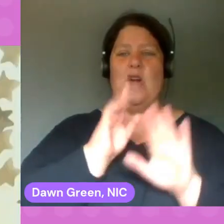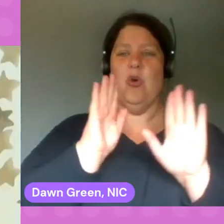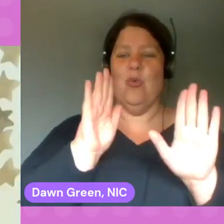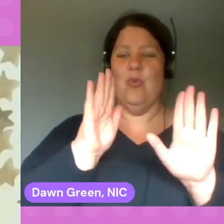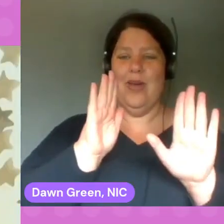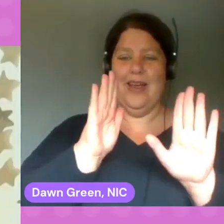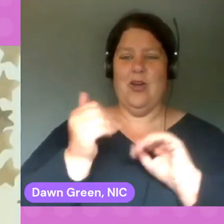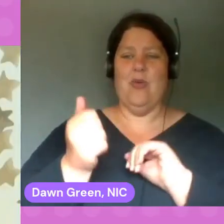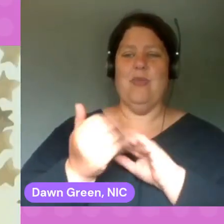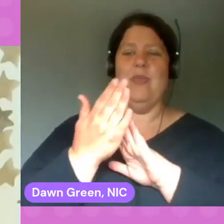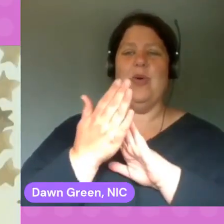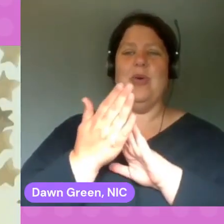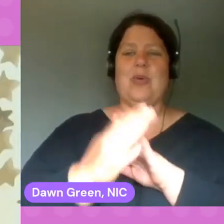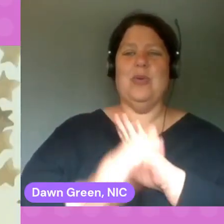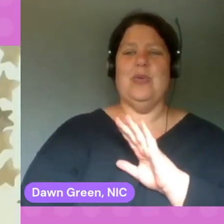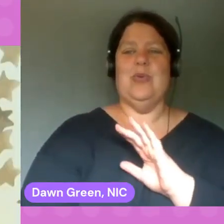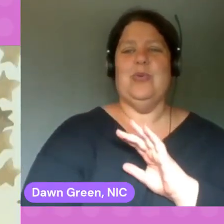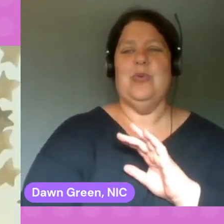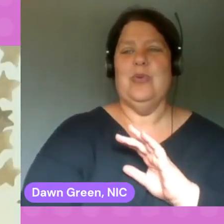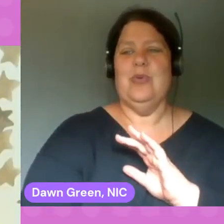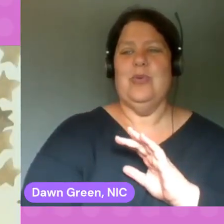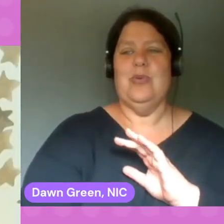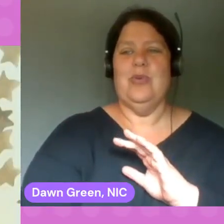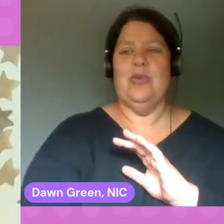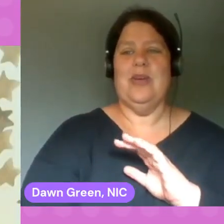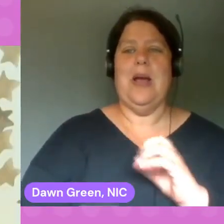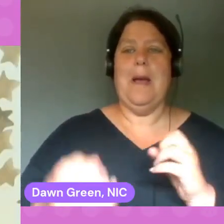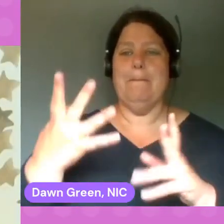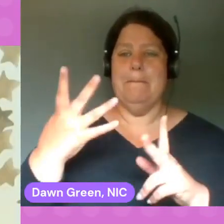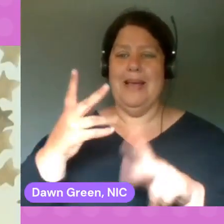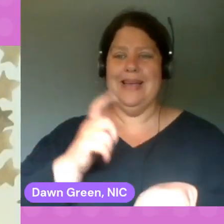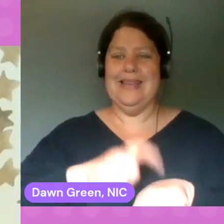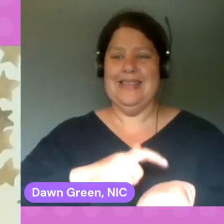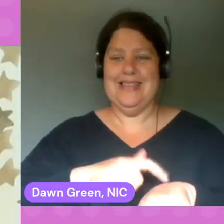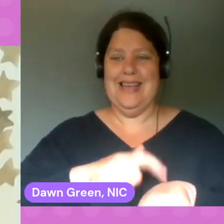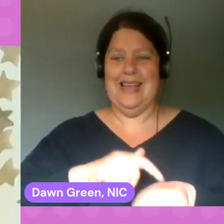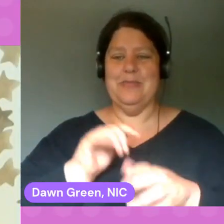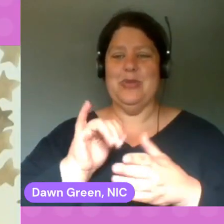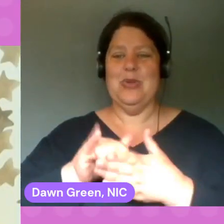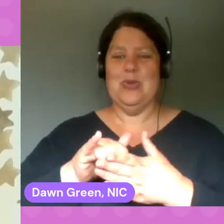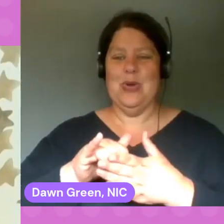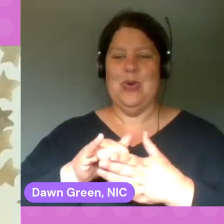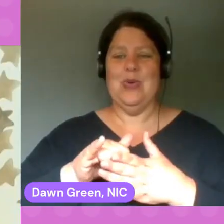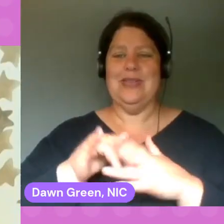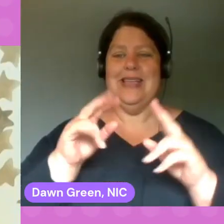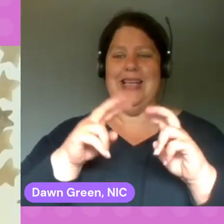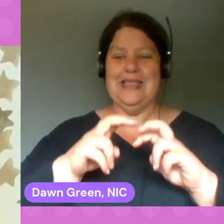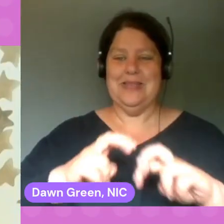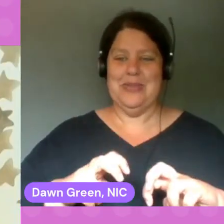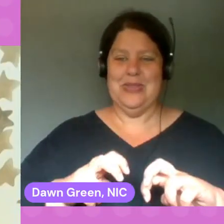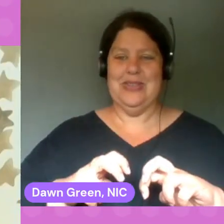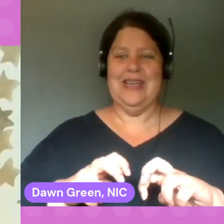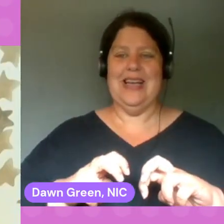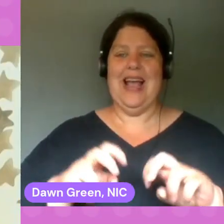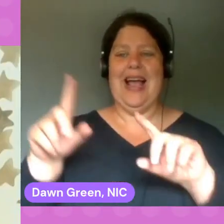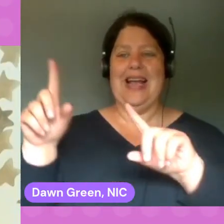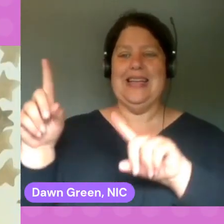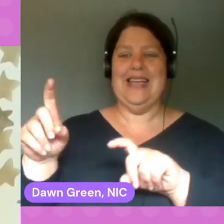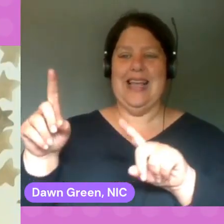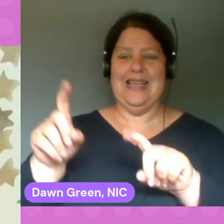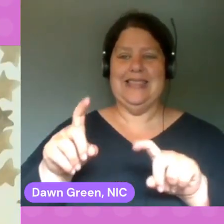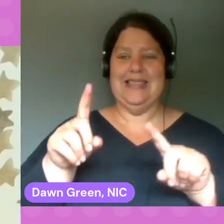approach, in the sense that a lot of times these initial materials explorations, just testing out and playing